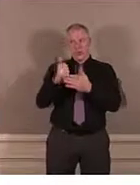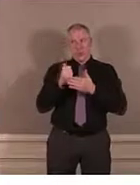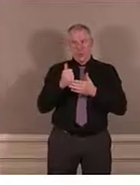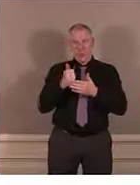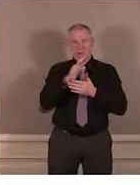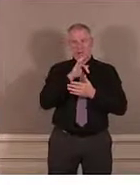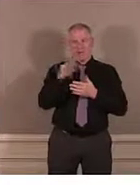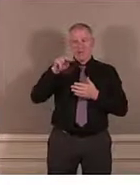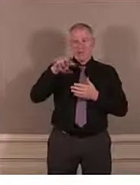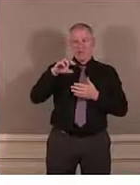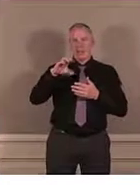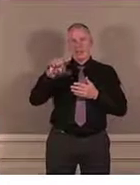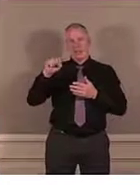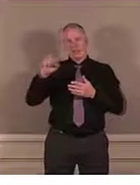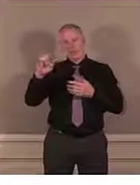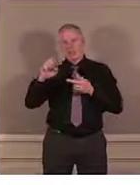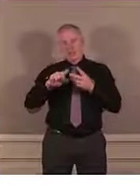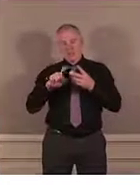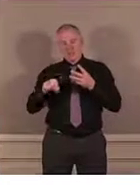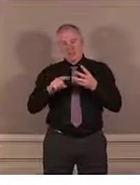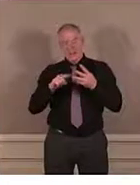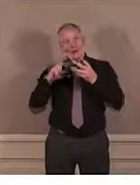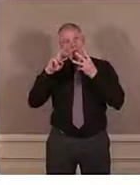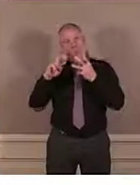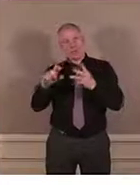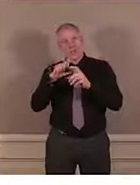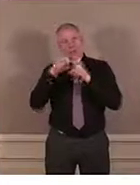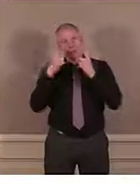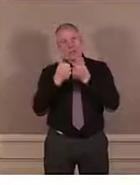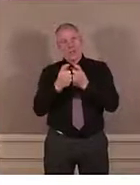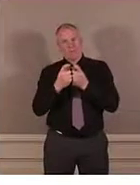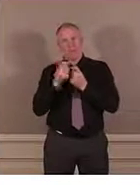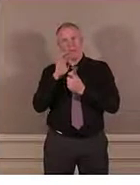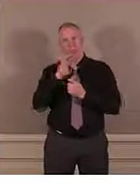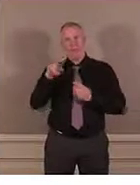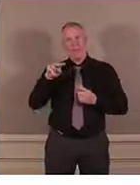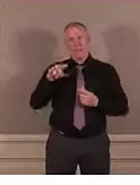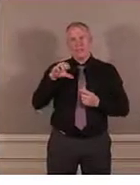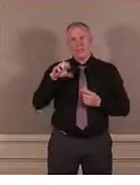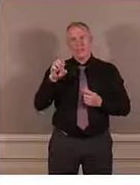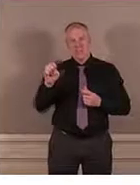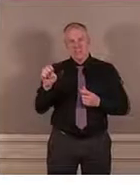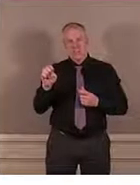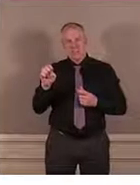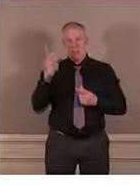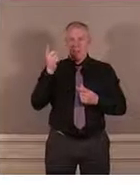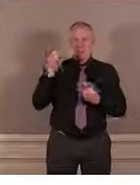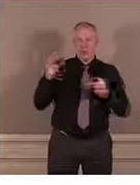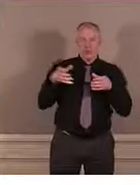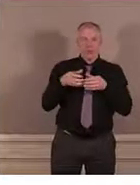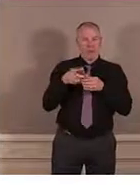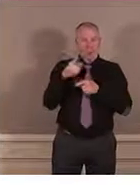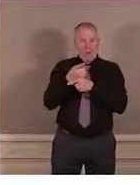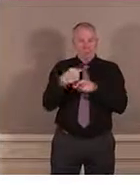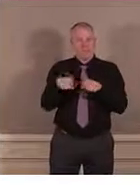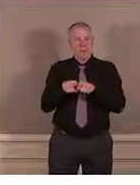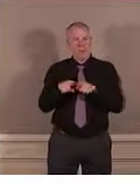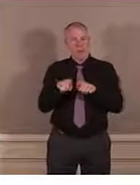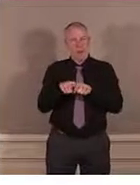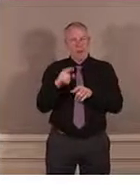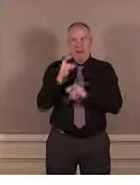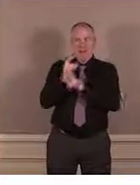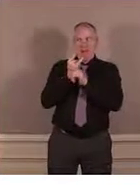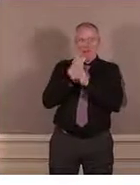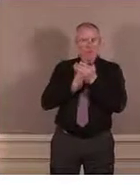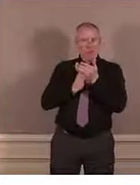we've had from the NCSE and the Research Council in particular of the NCSE, and we had a whole advisory group who were helping